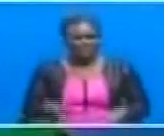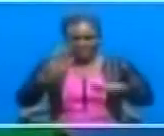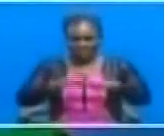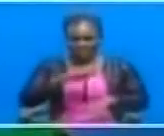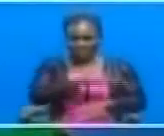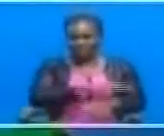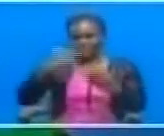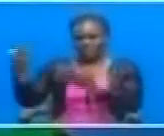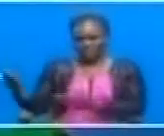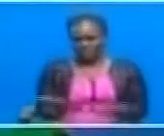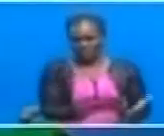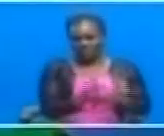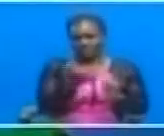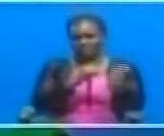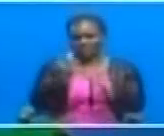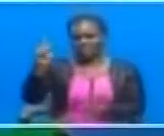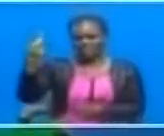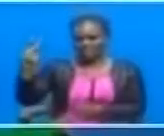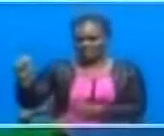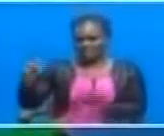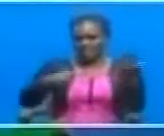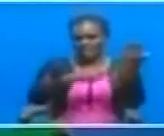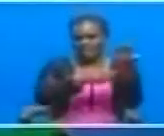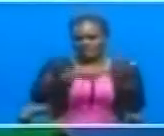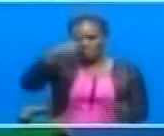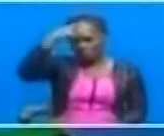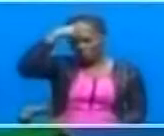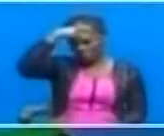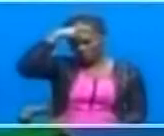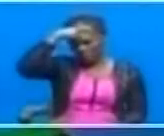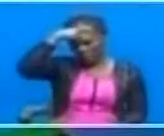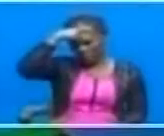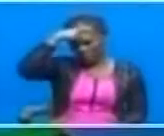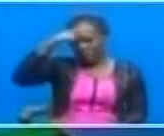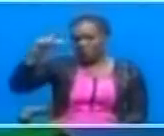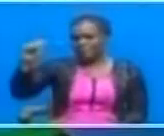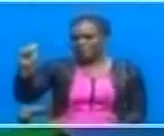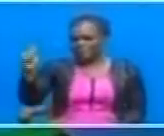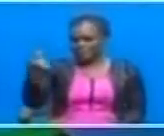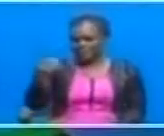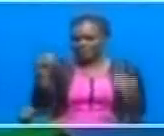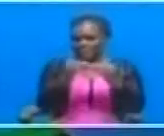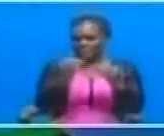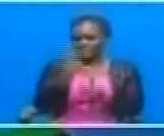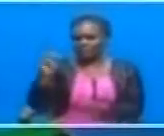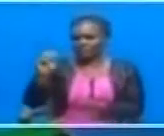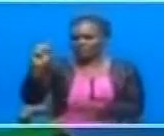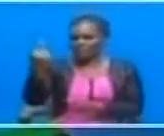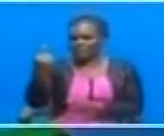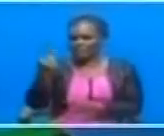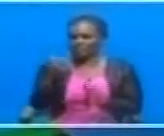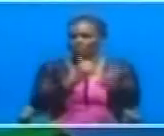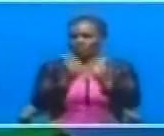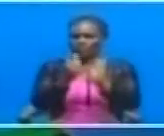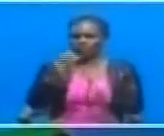A very good evening and welcome to today's edition of KTN Sports. My name is Moses Wahisi. Kenya will play Mauritius in the first round of the 2018